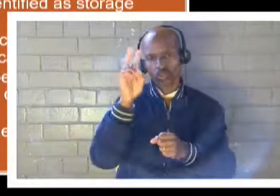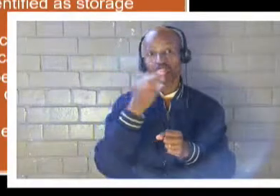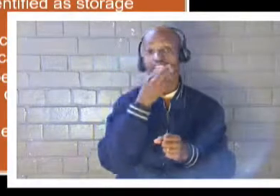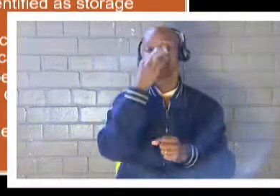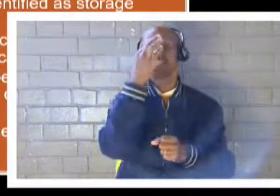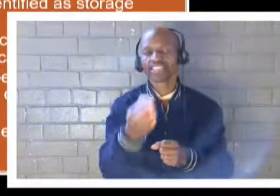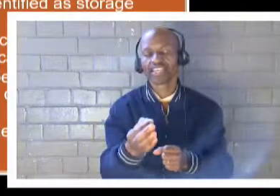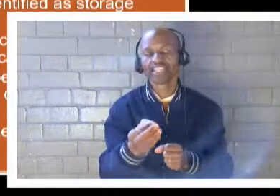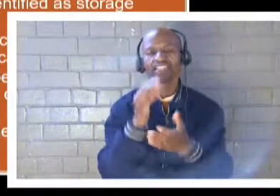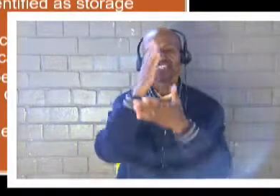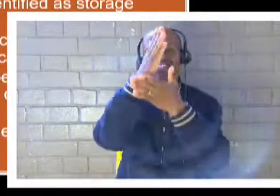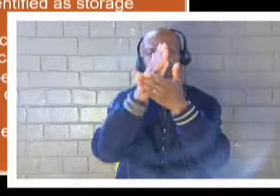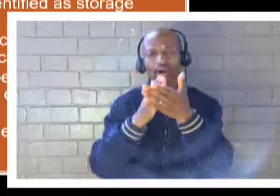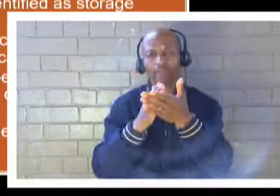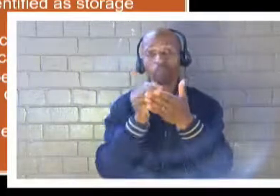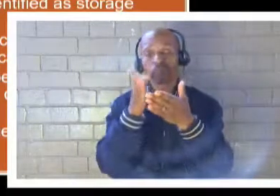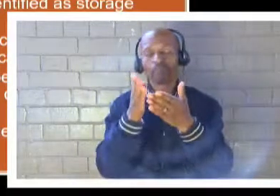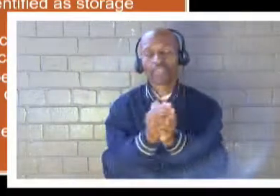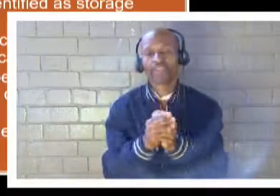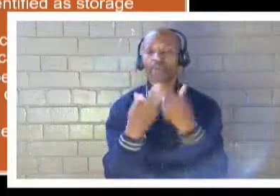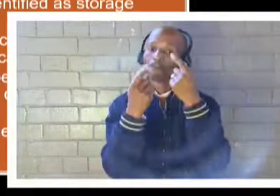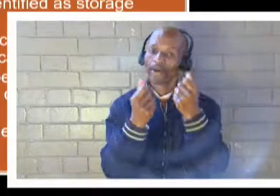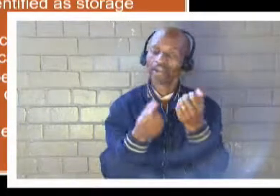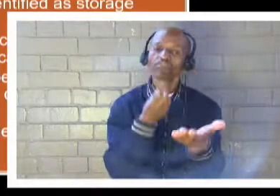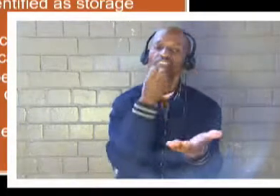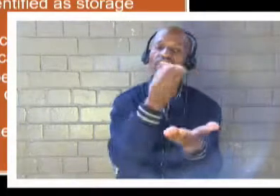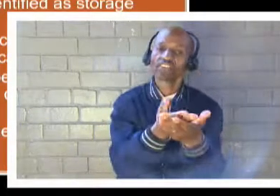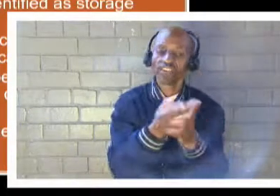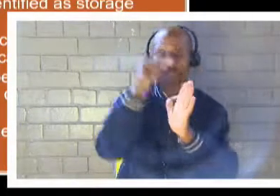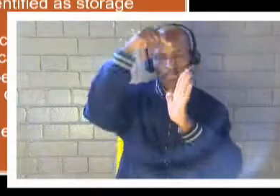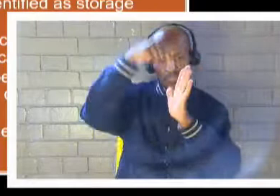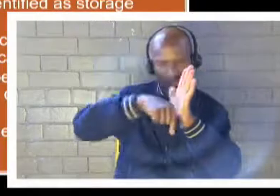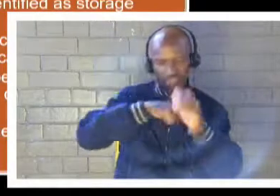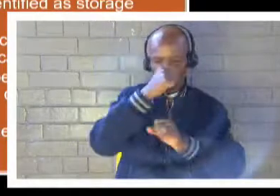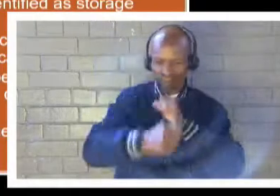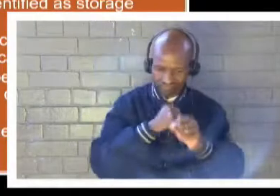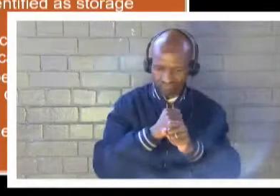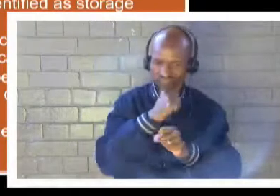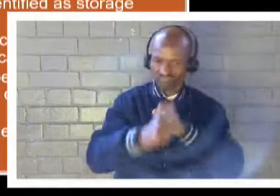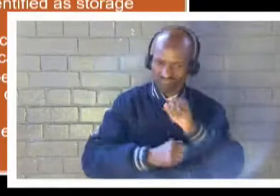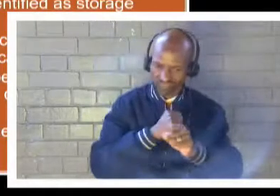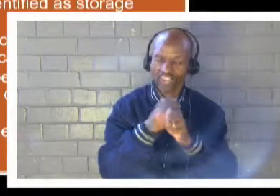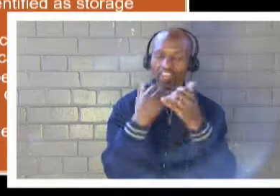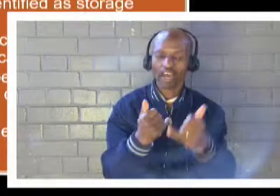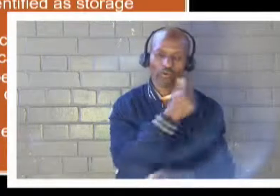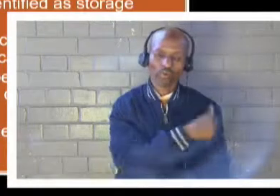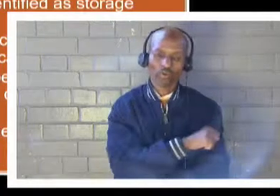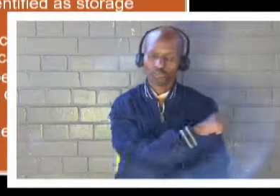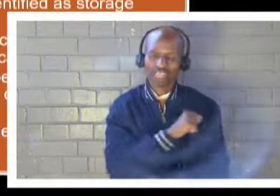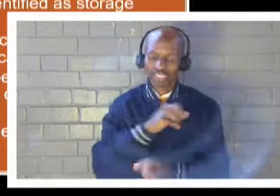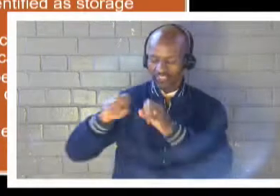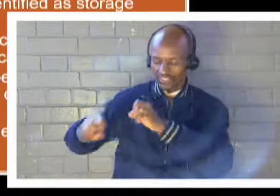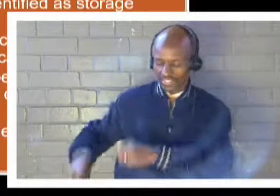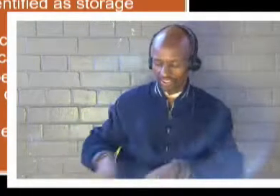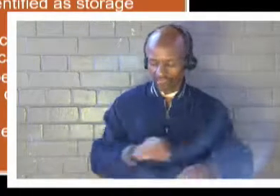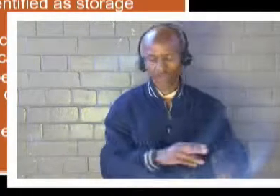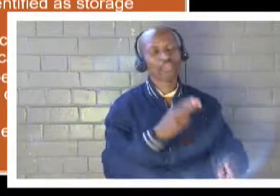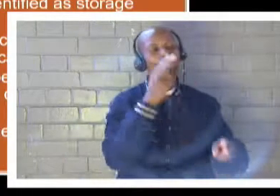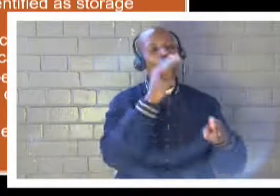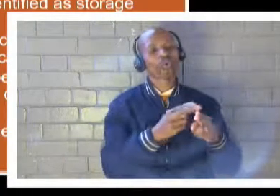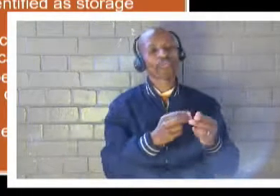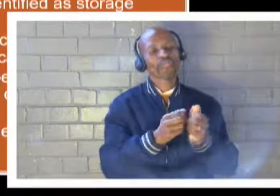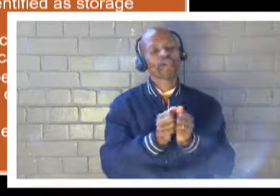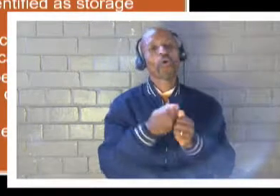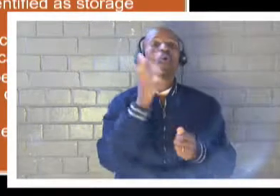that their sum of the amount allocated is decreasing year after year. The hospital suffers from water leaks each time